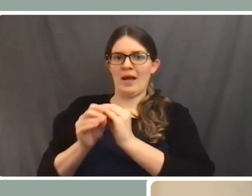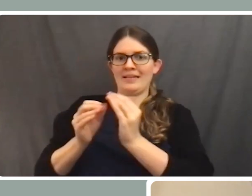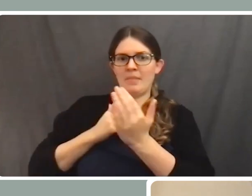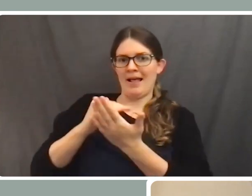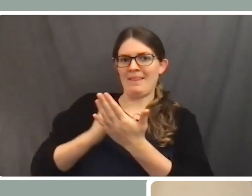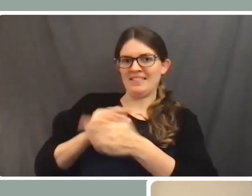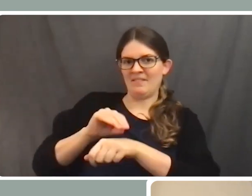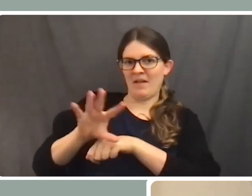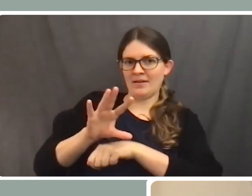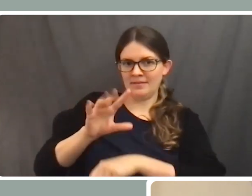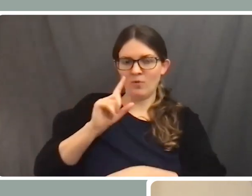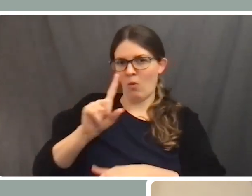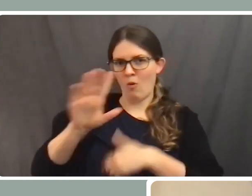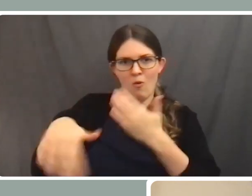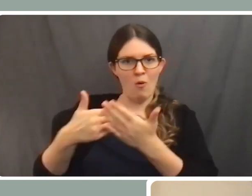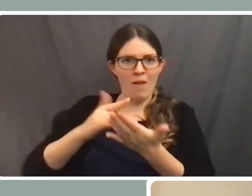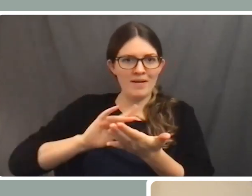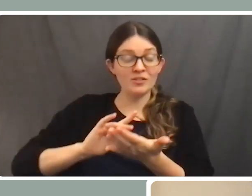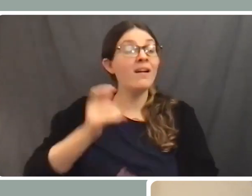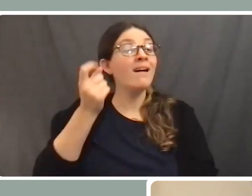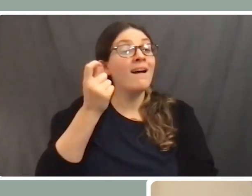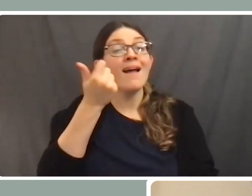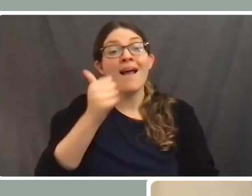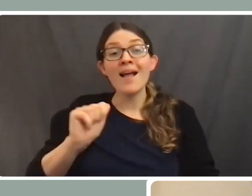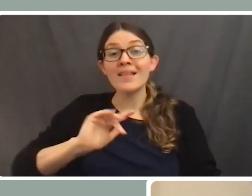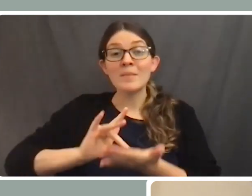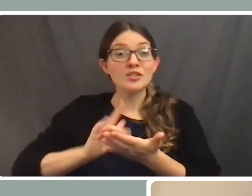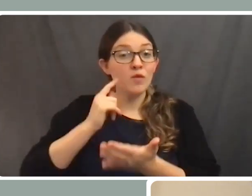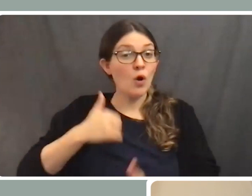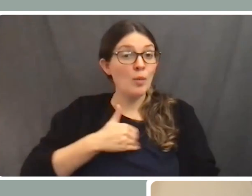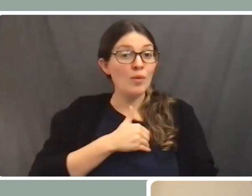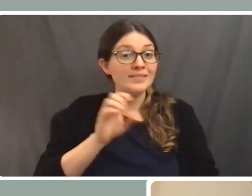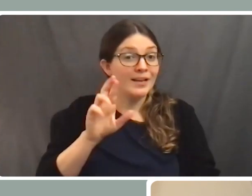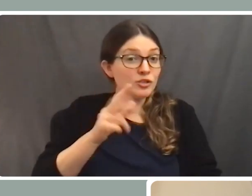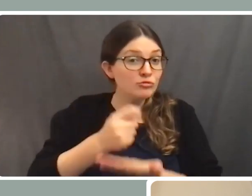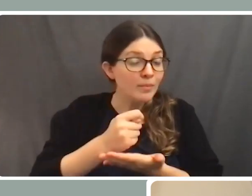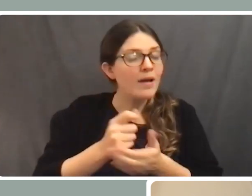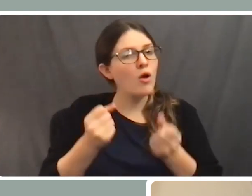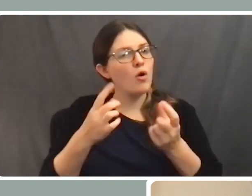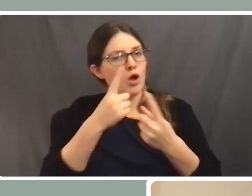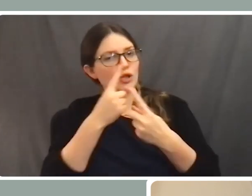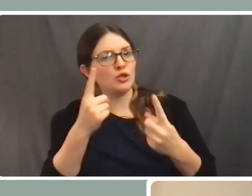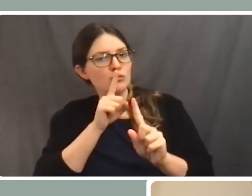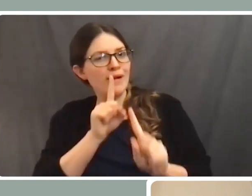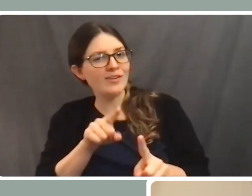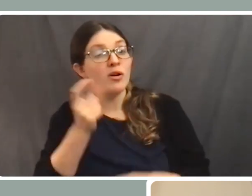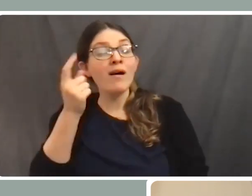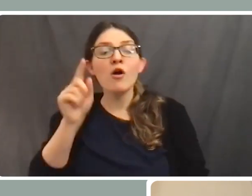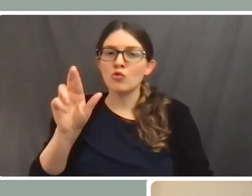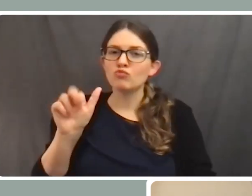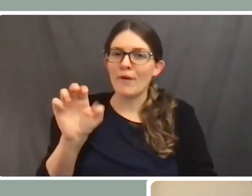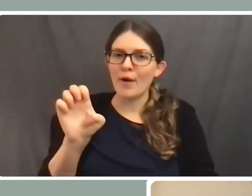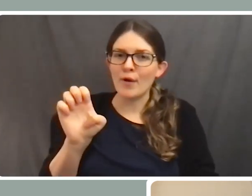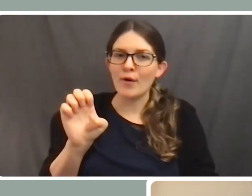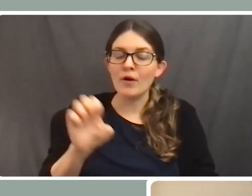effects for all of these drugs. Any drug we use to treat breast cancer can cause allergic reactions rarely. That's